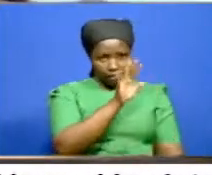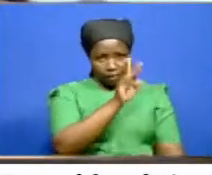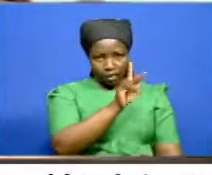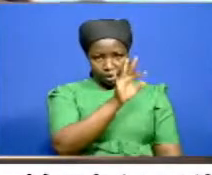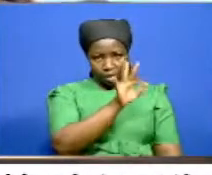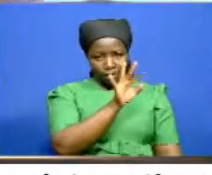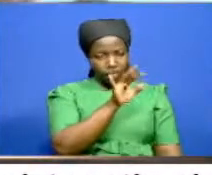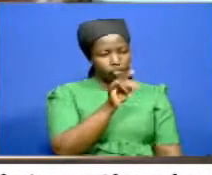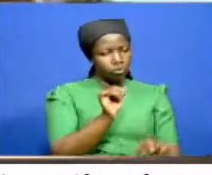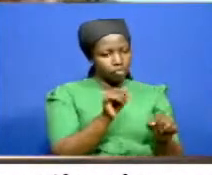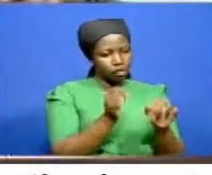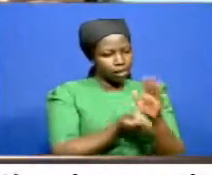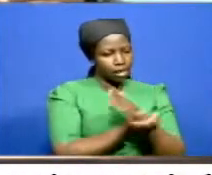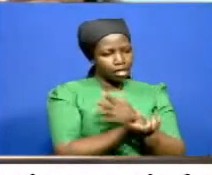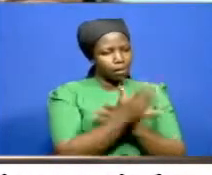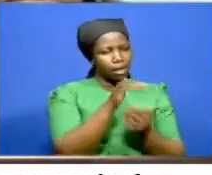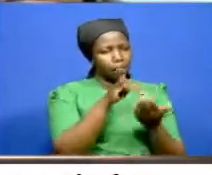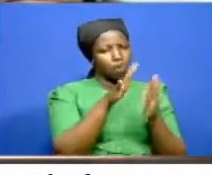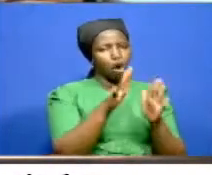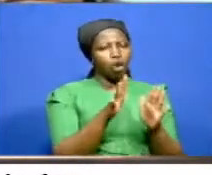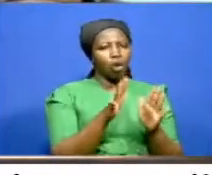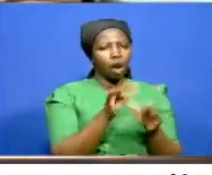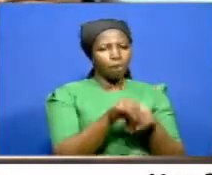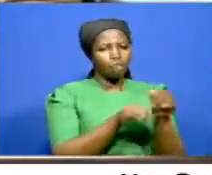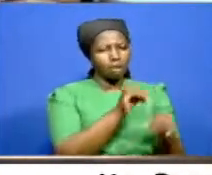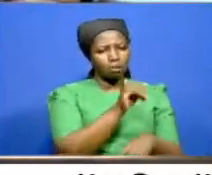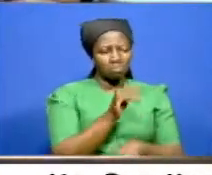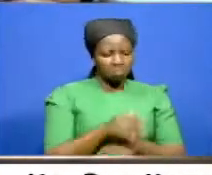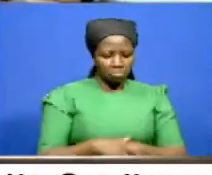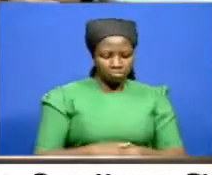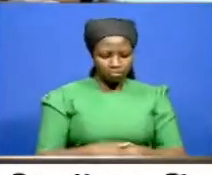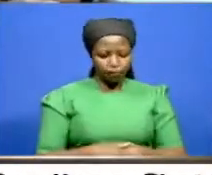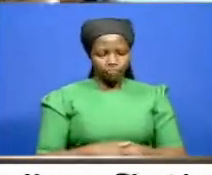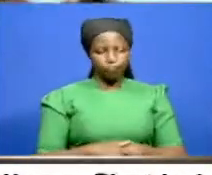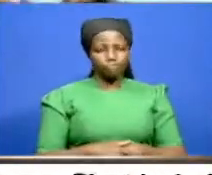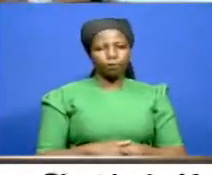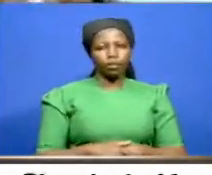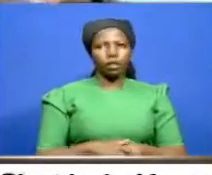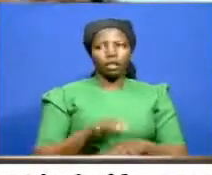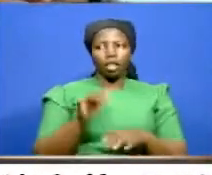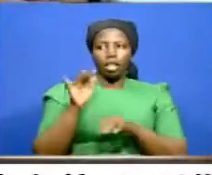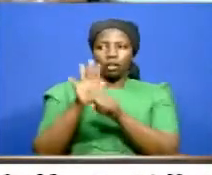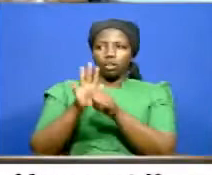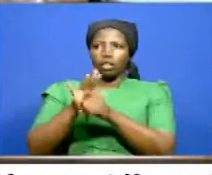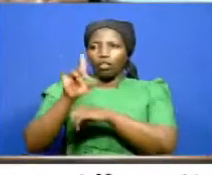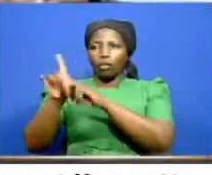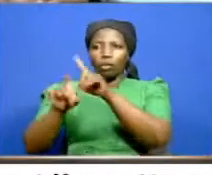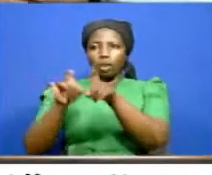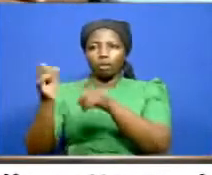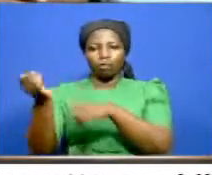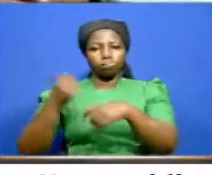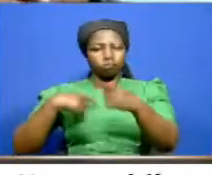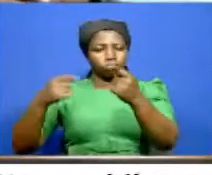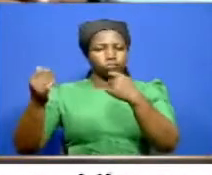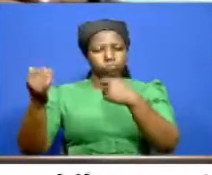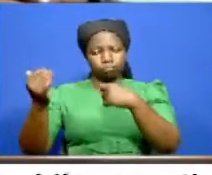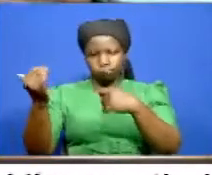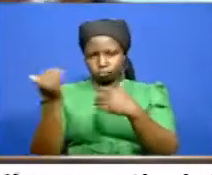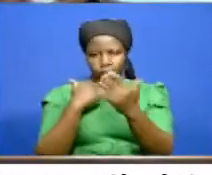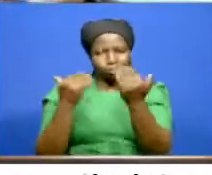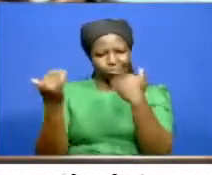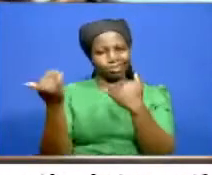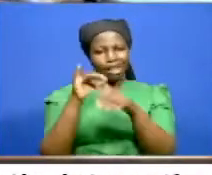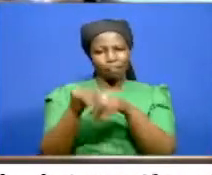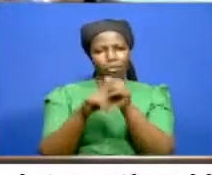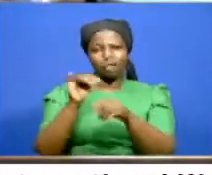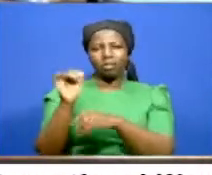more about that and, you know, clear the air in regards to that. Yeah, a lot of questions have been asked about Emerging Stars Football Academy, because